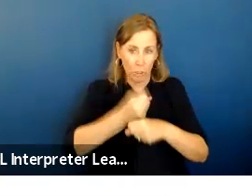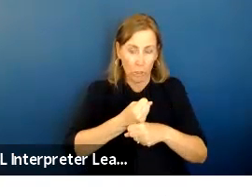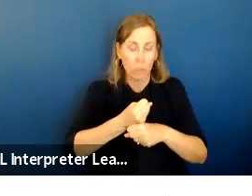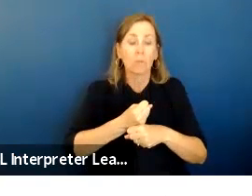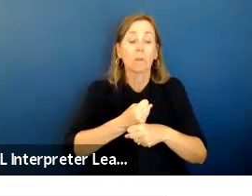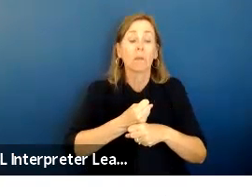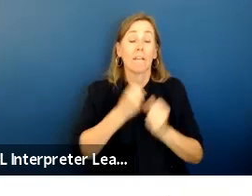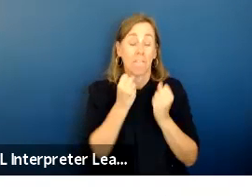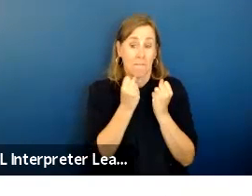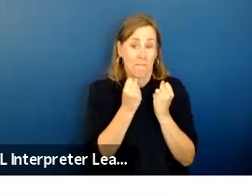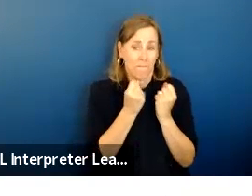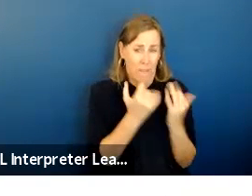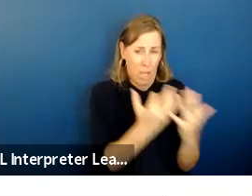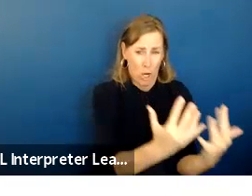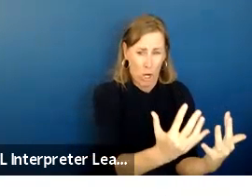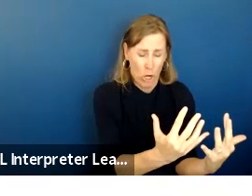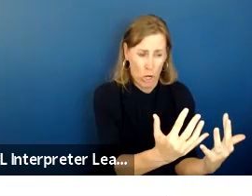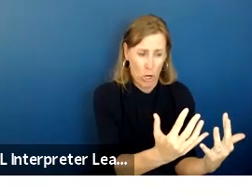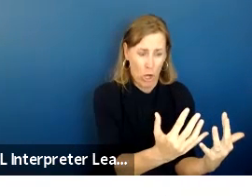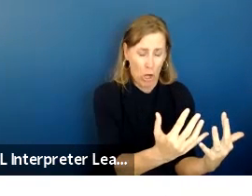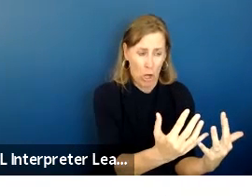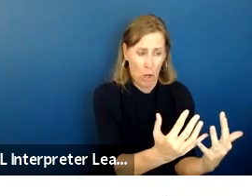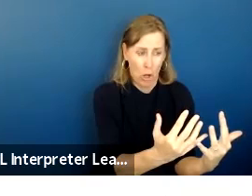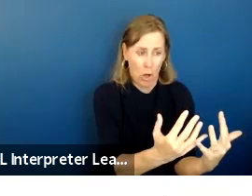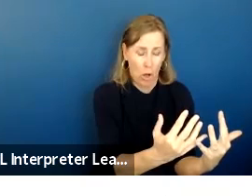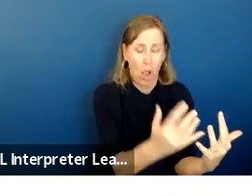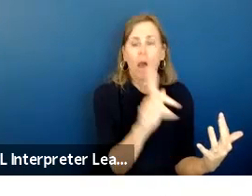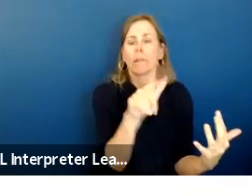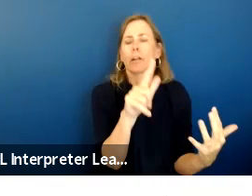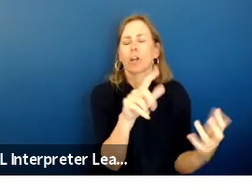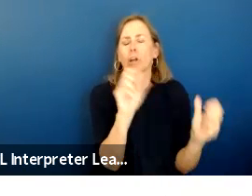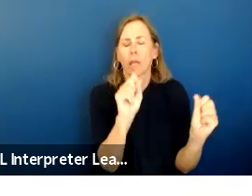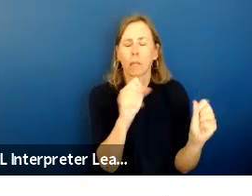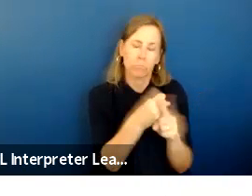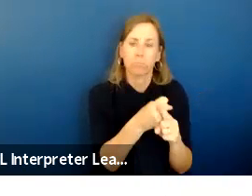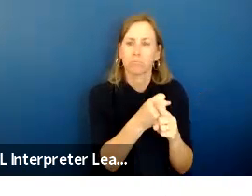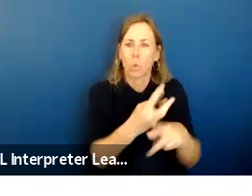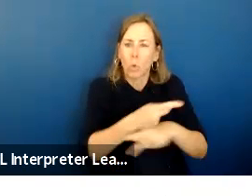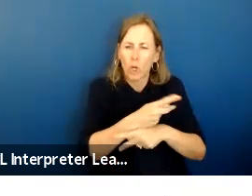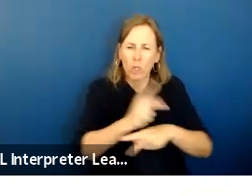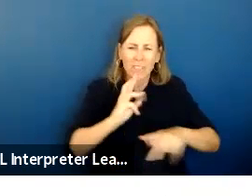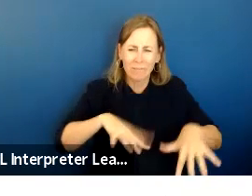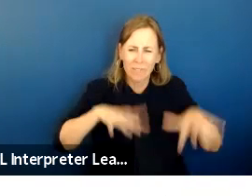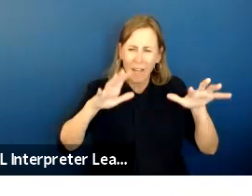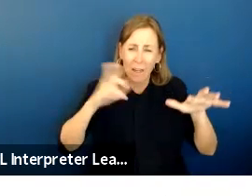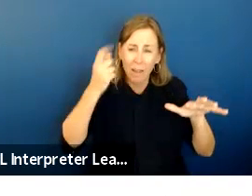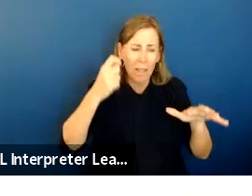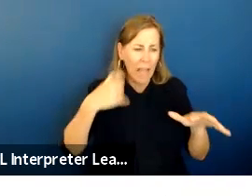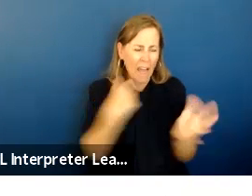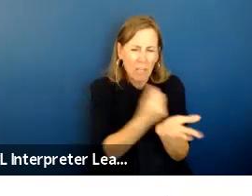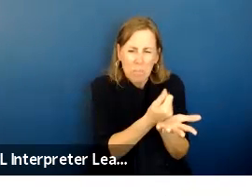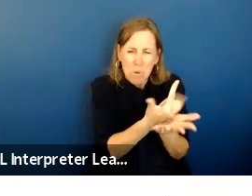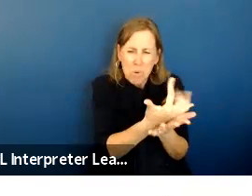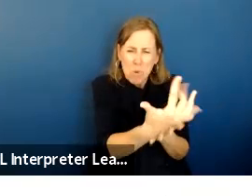is something that isn't always on the minds of people living near a burn scar and is often overlooked.